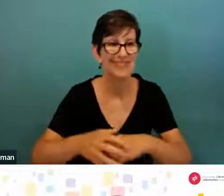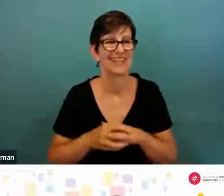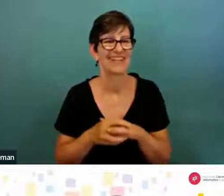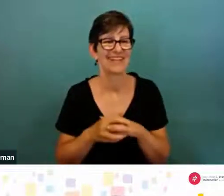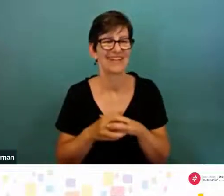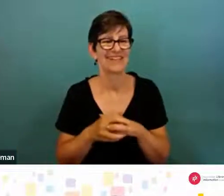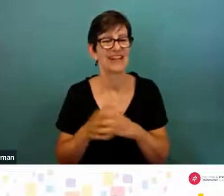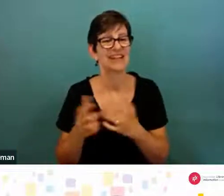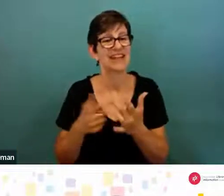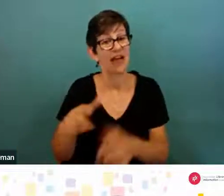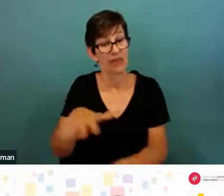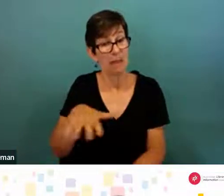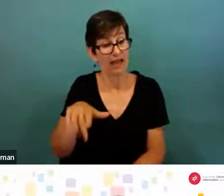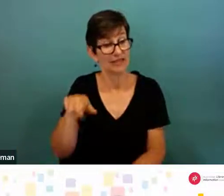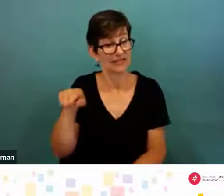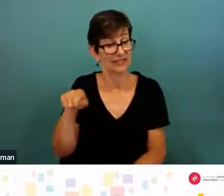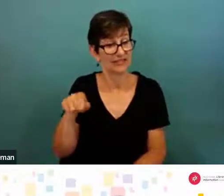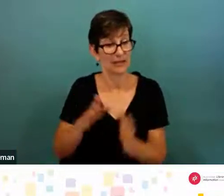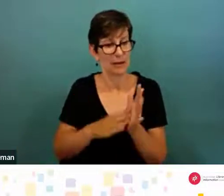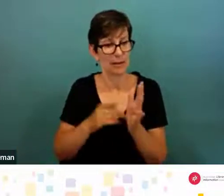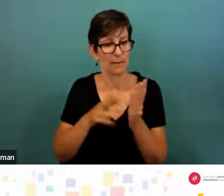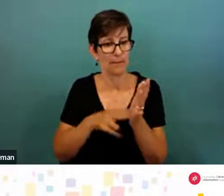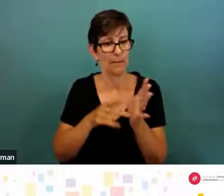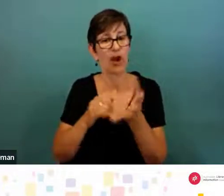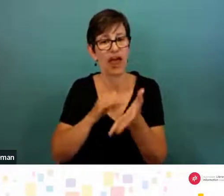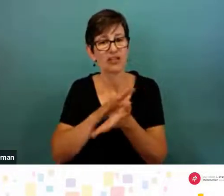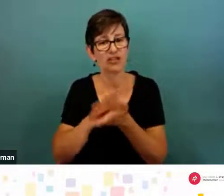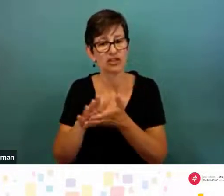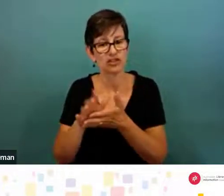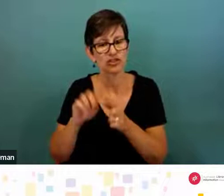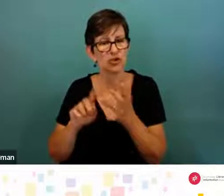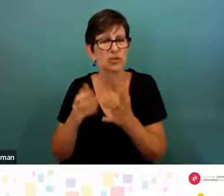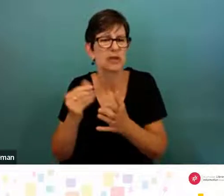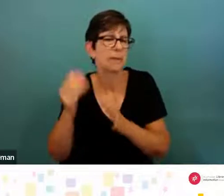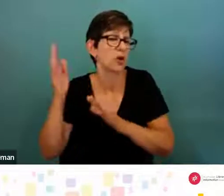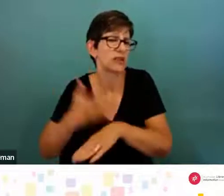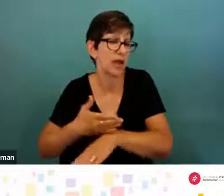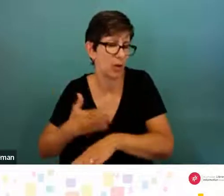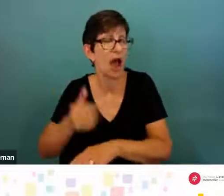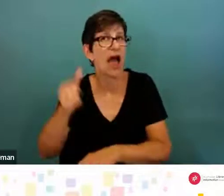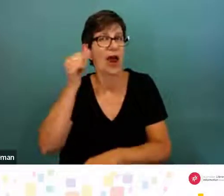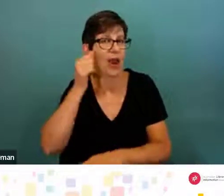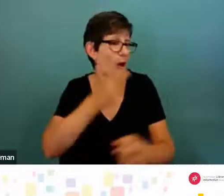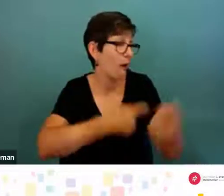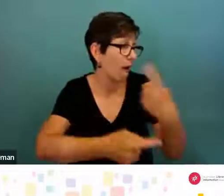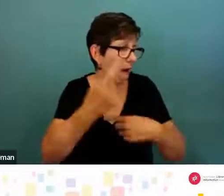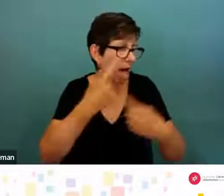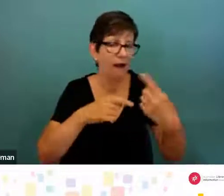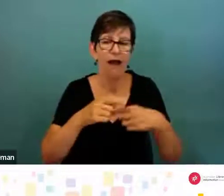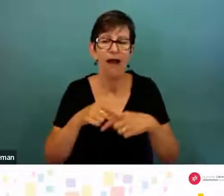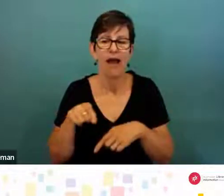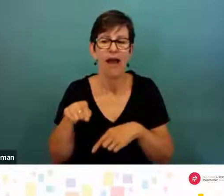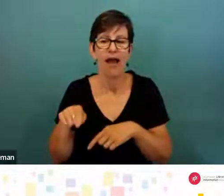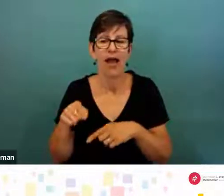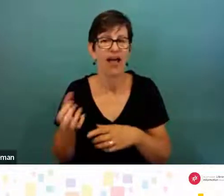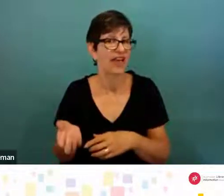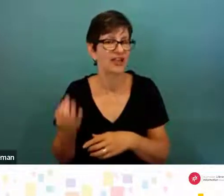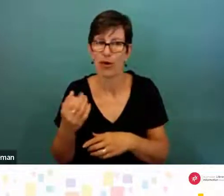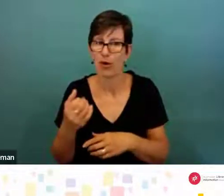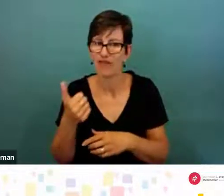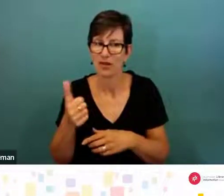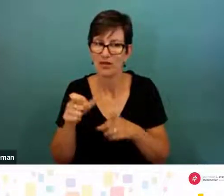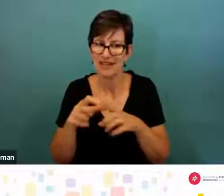place that's doing some Auslan work. And I know anecdotally, but I don't have a very good database